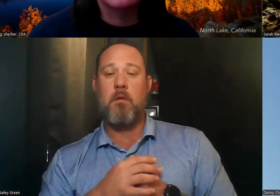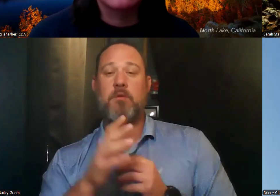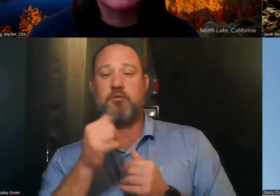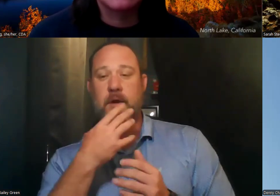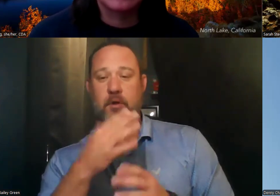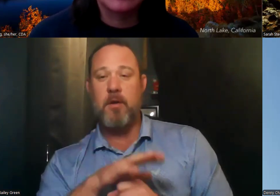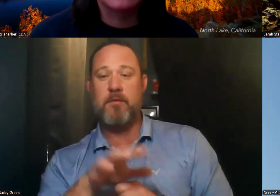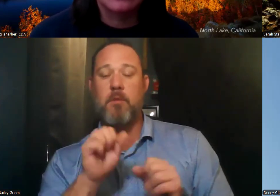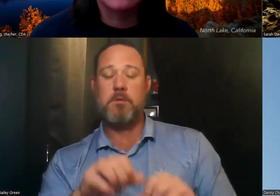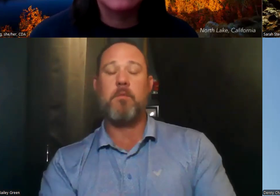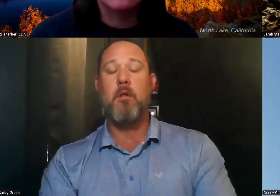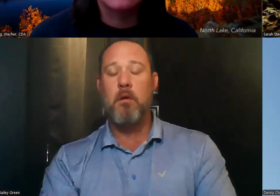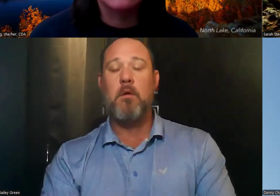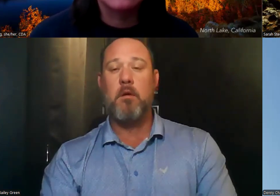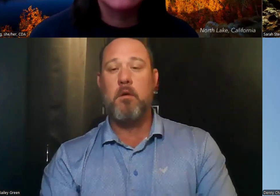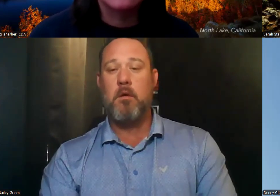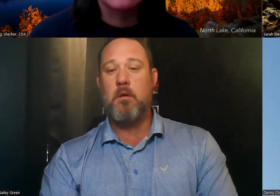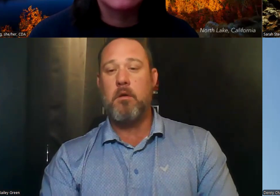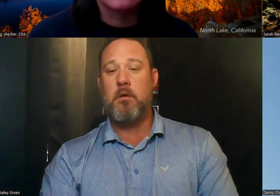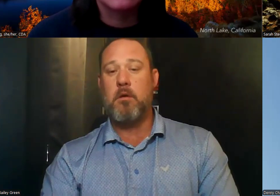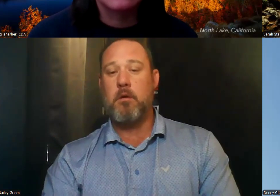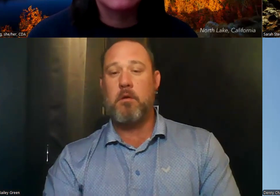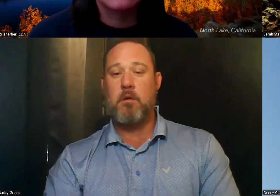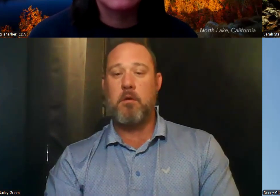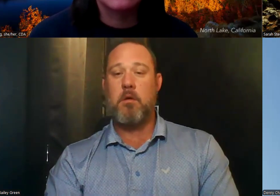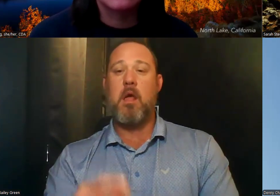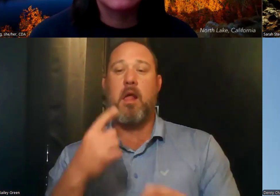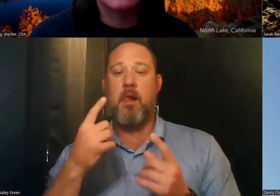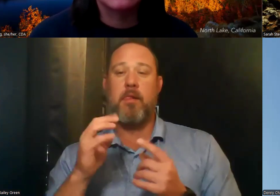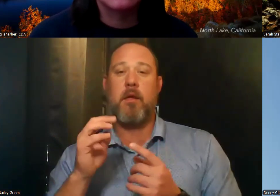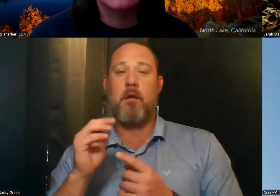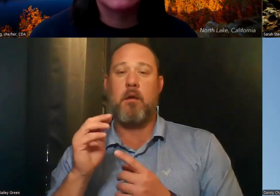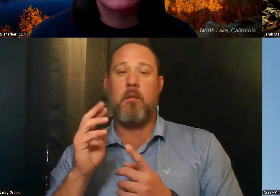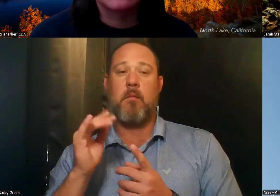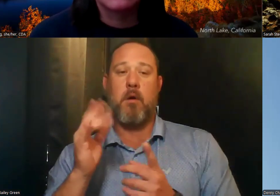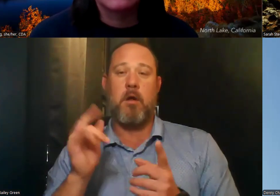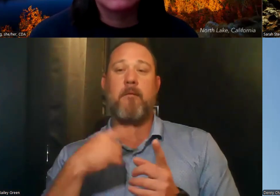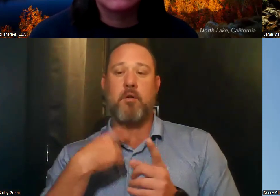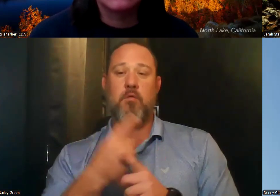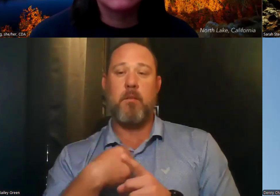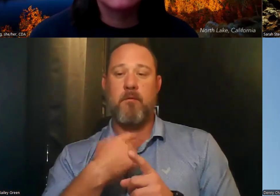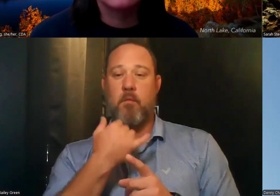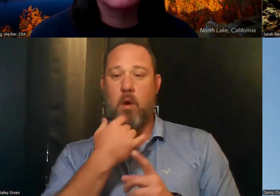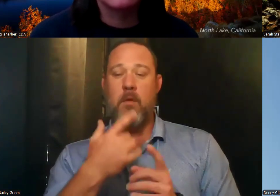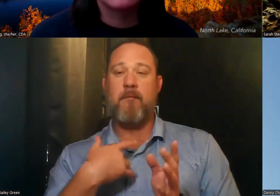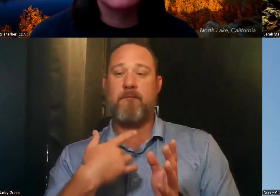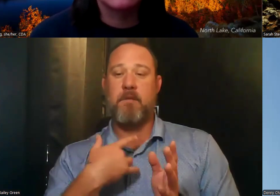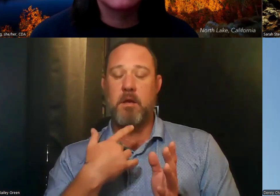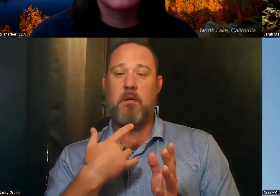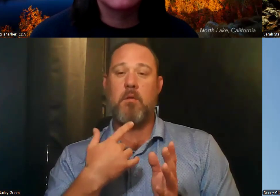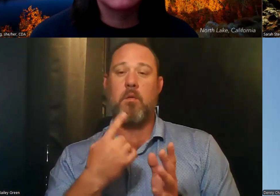enough as possible. And that I think, Marty, you'll have to correct me if I'm wrong on this, but I feel like in one of